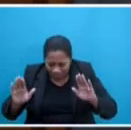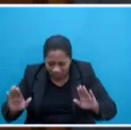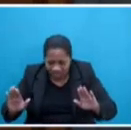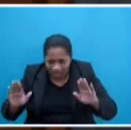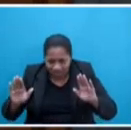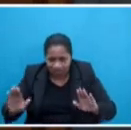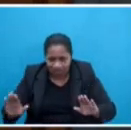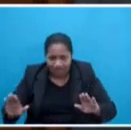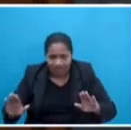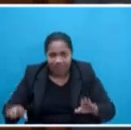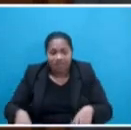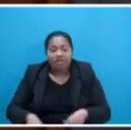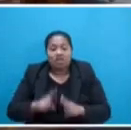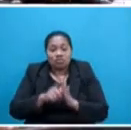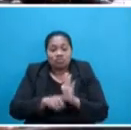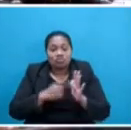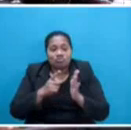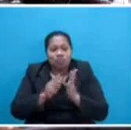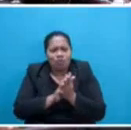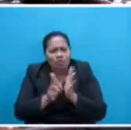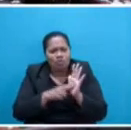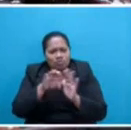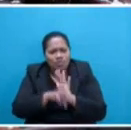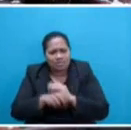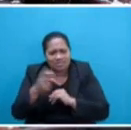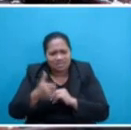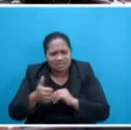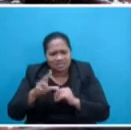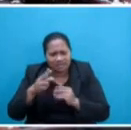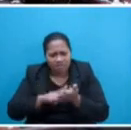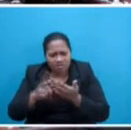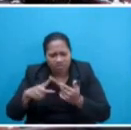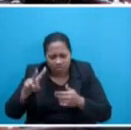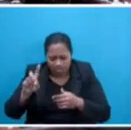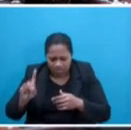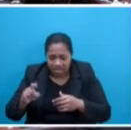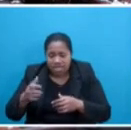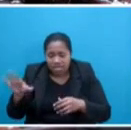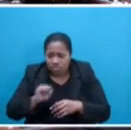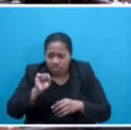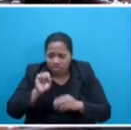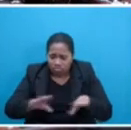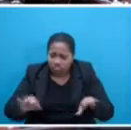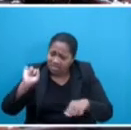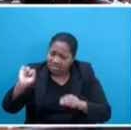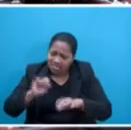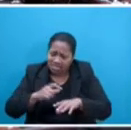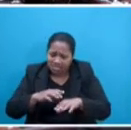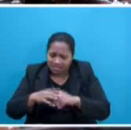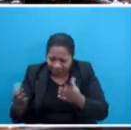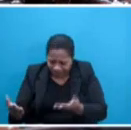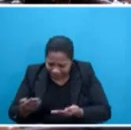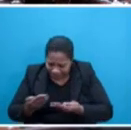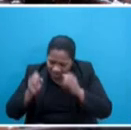John chapter 16, verse 21, Honorable Speaker, sir, and he took the children in his arms and blessed them. Honorable Speaker, sir, as I point these